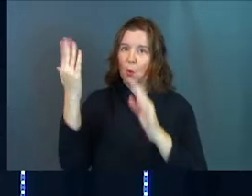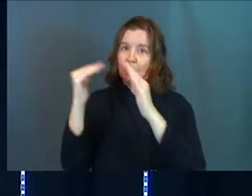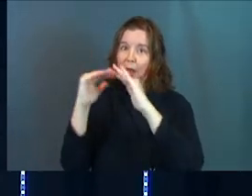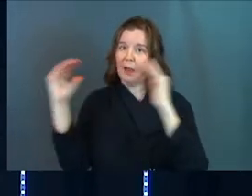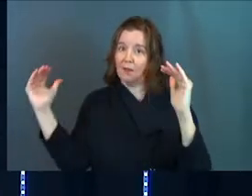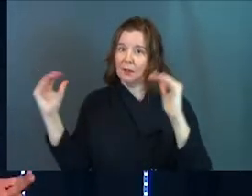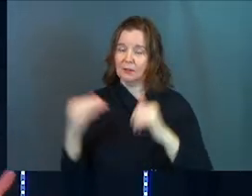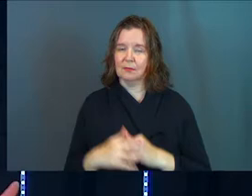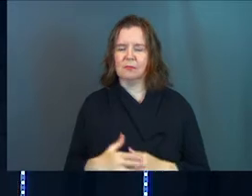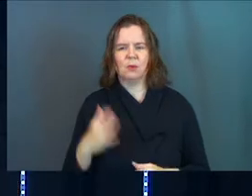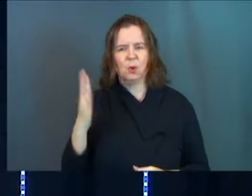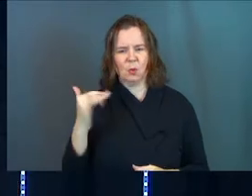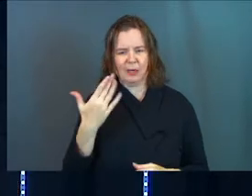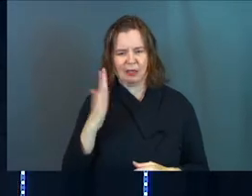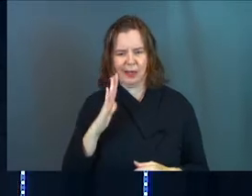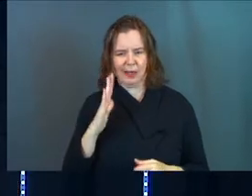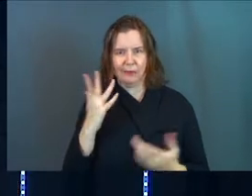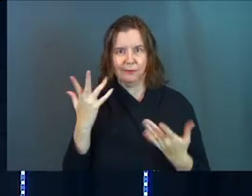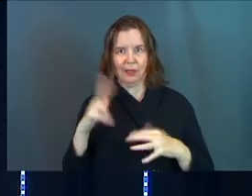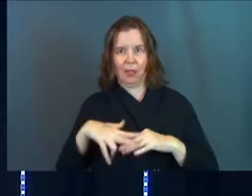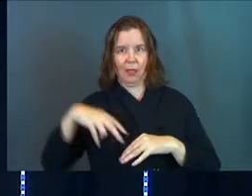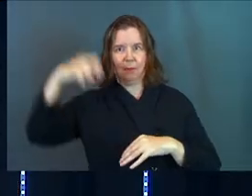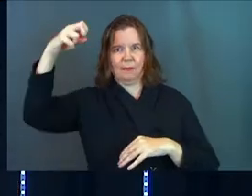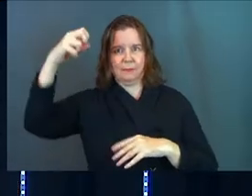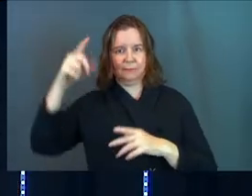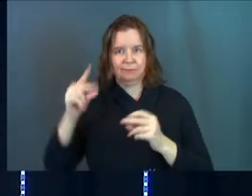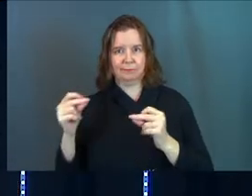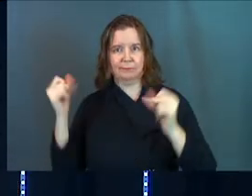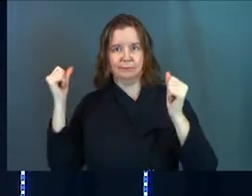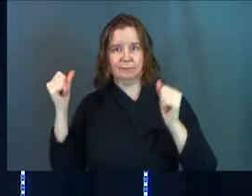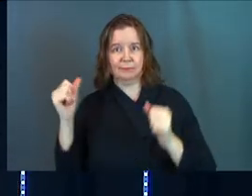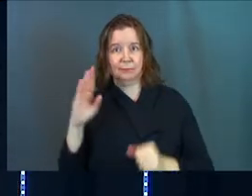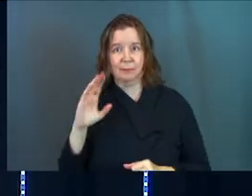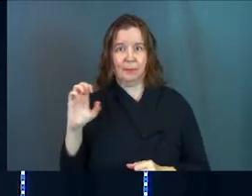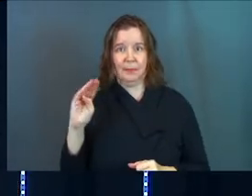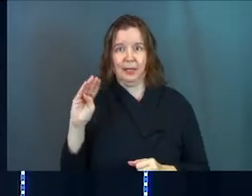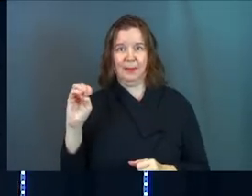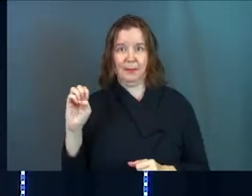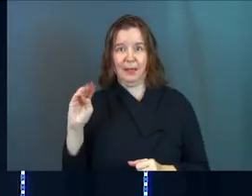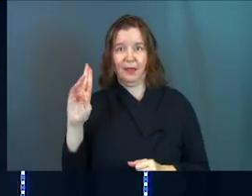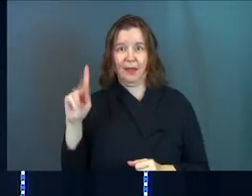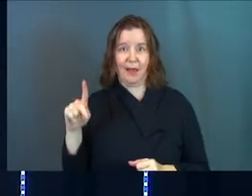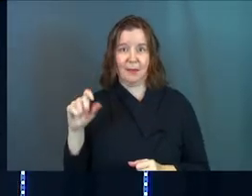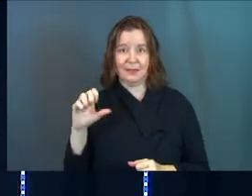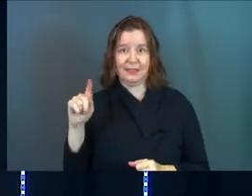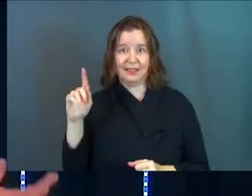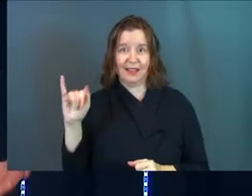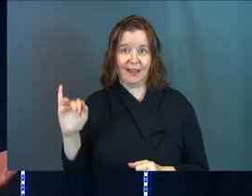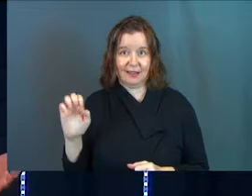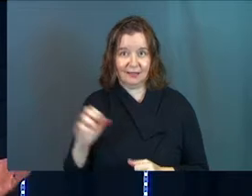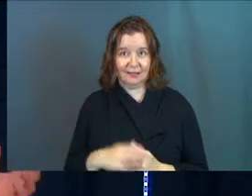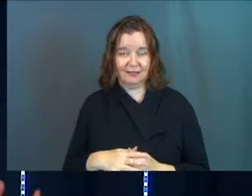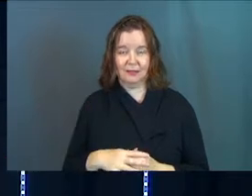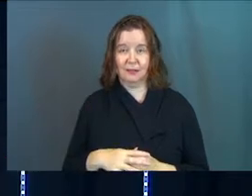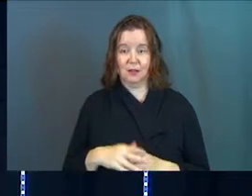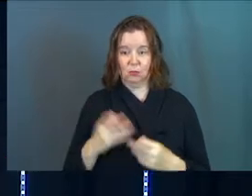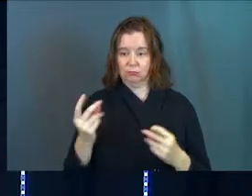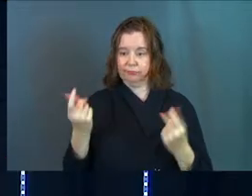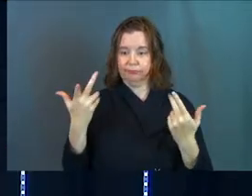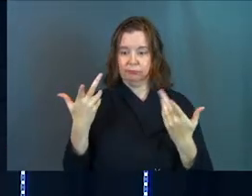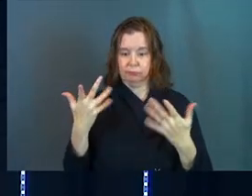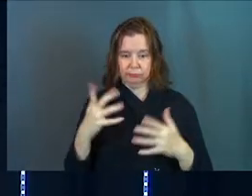heaven. Why didn't God just beam me up to heaven? Beam me up, Scotty, right? Why didn't I just go right to